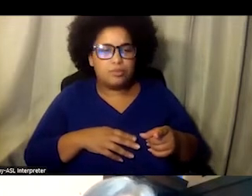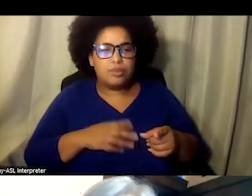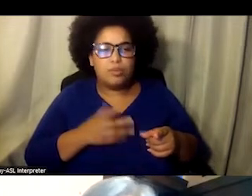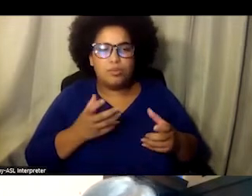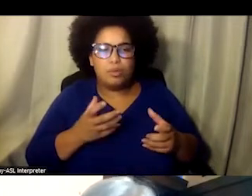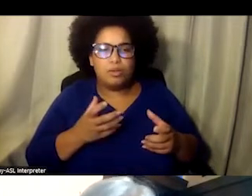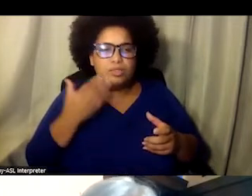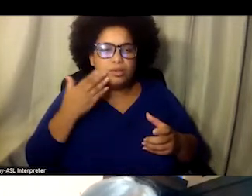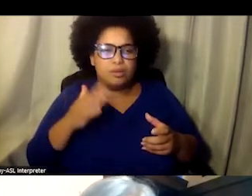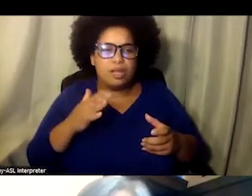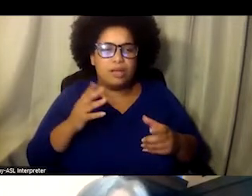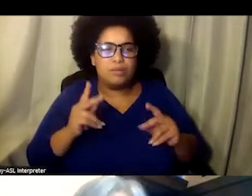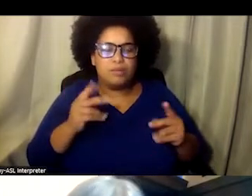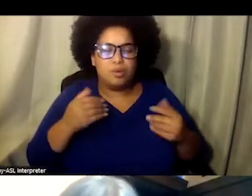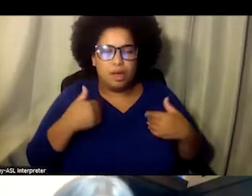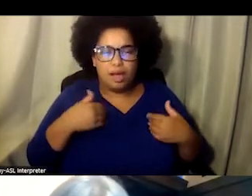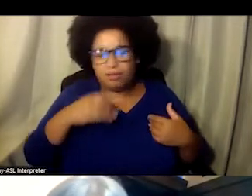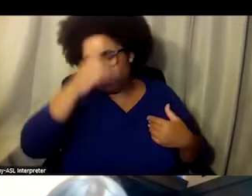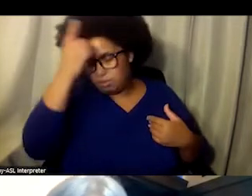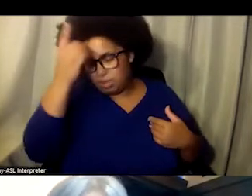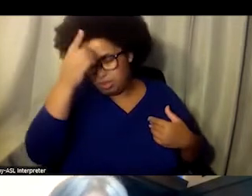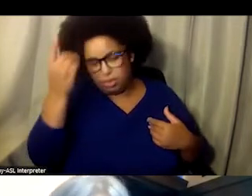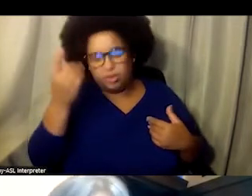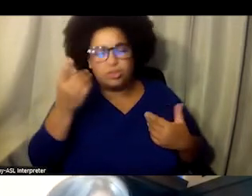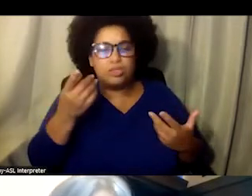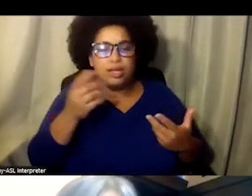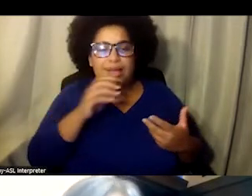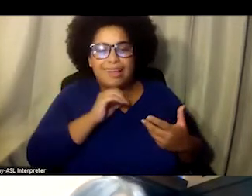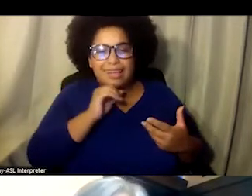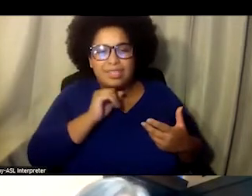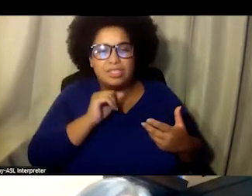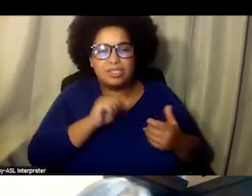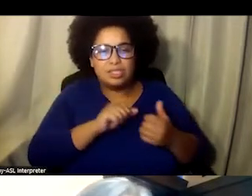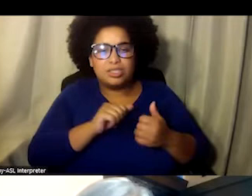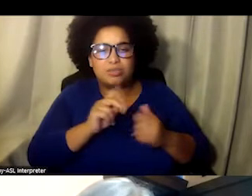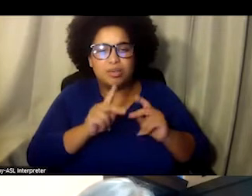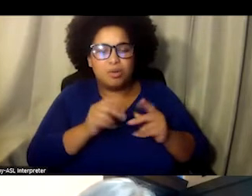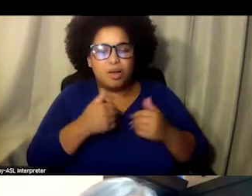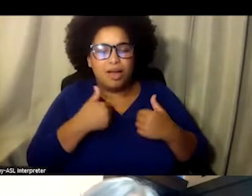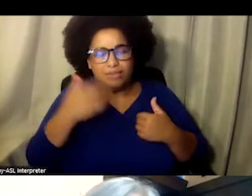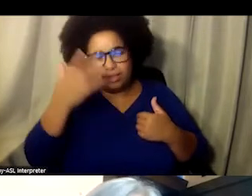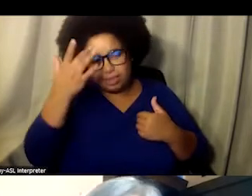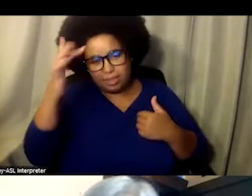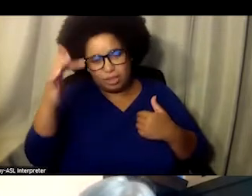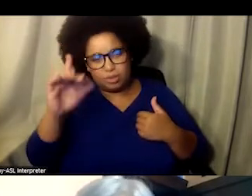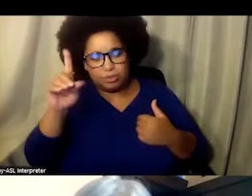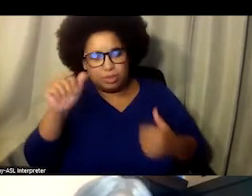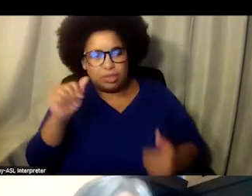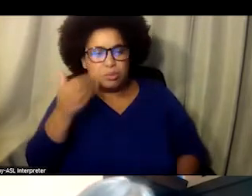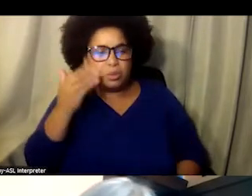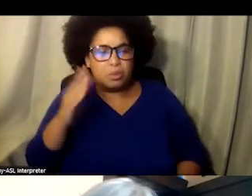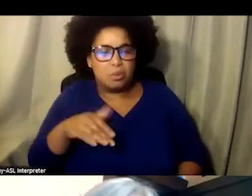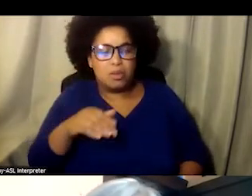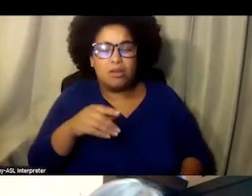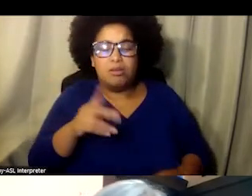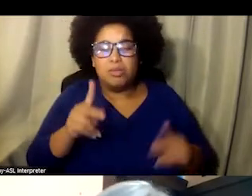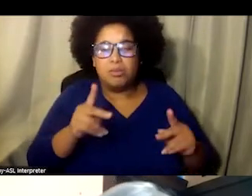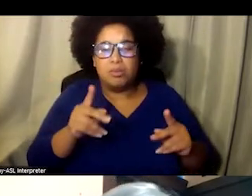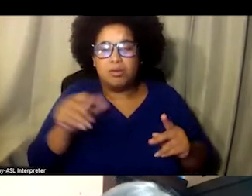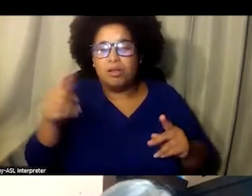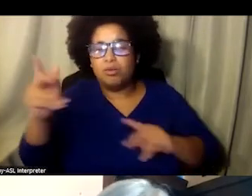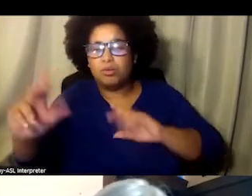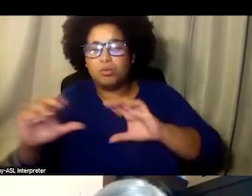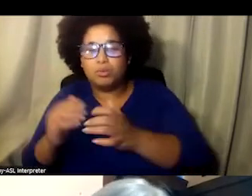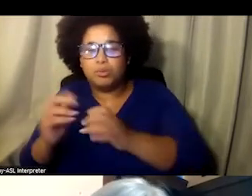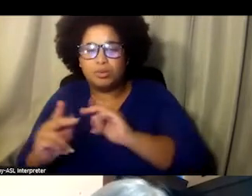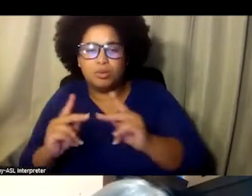know age is the biggest risk factor, and so I'm talking about aging people with intellectual disabilities. And we already know about other groups of people